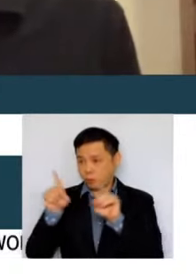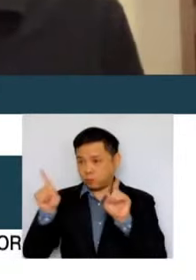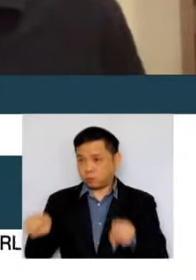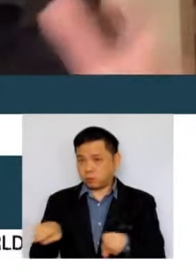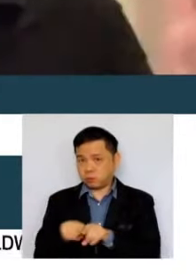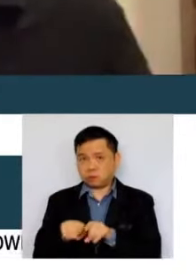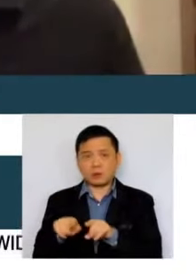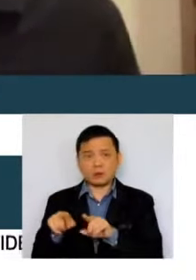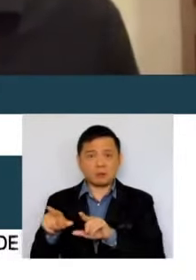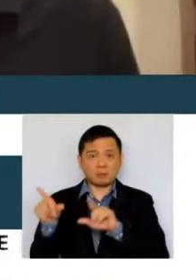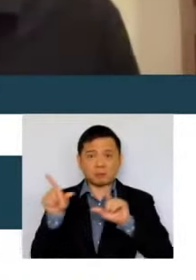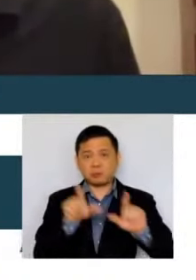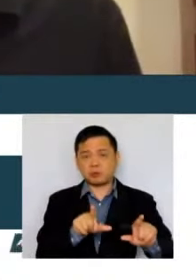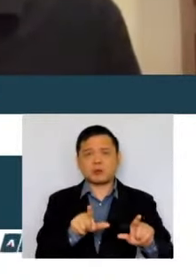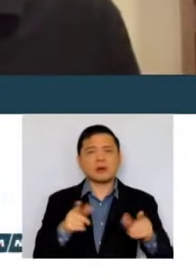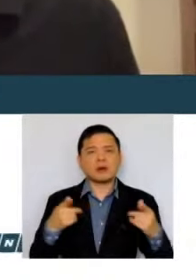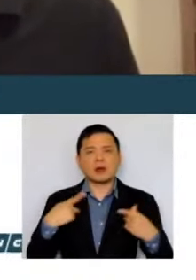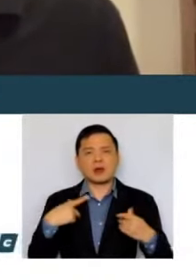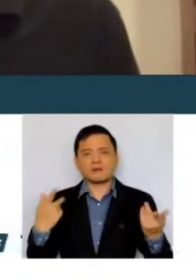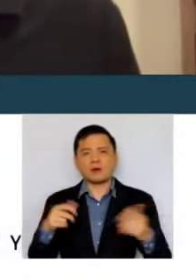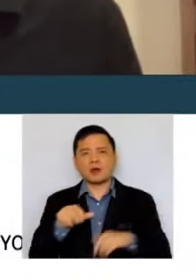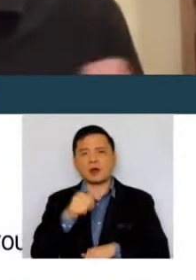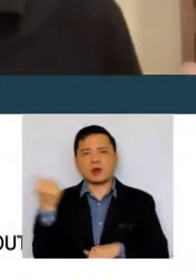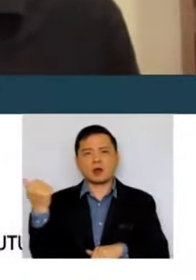rules on criminal procedure.